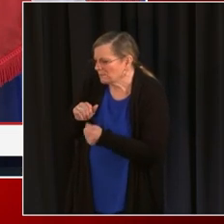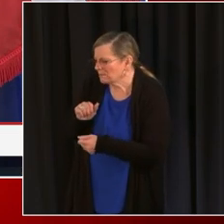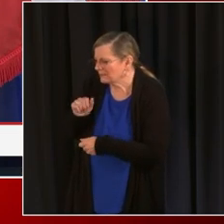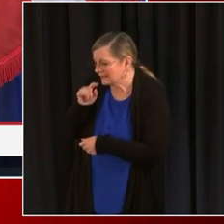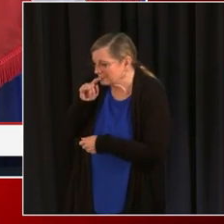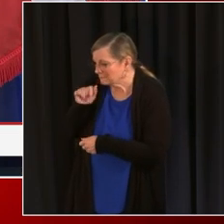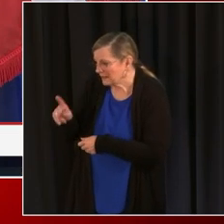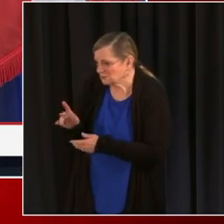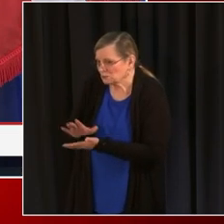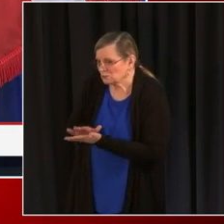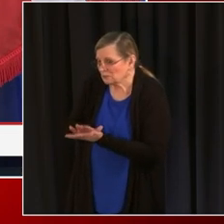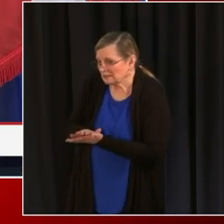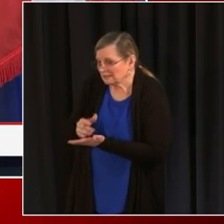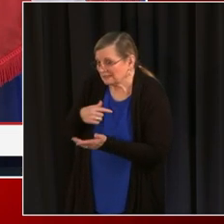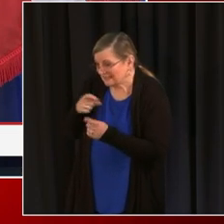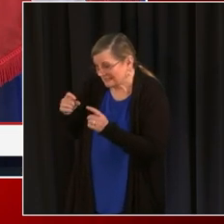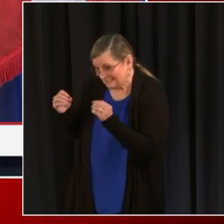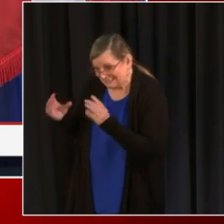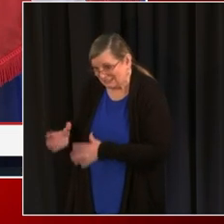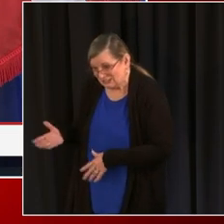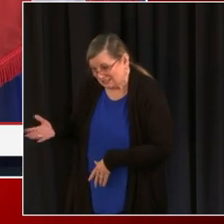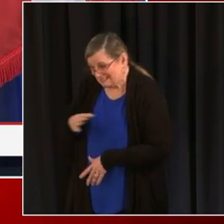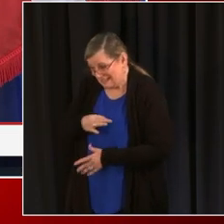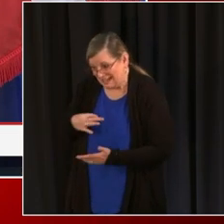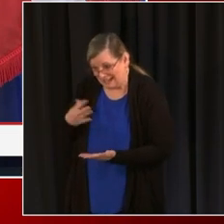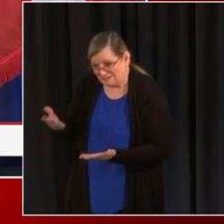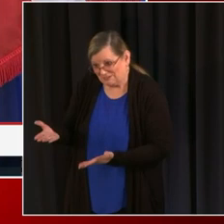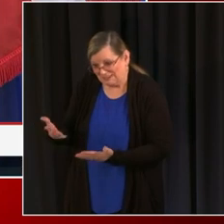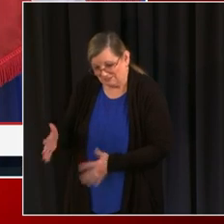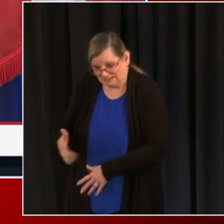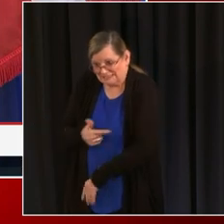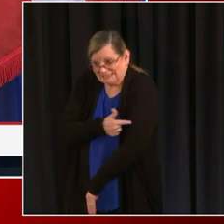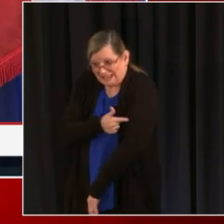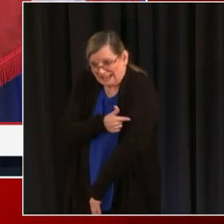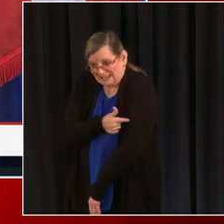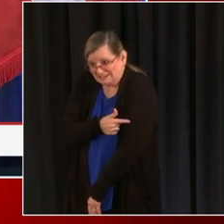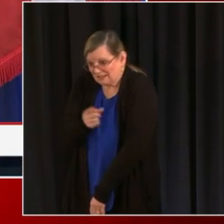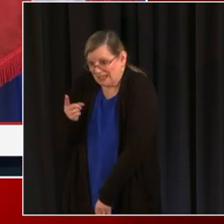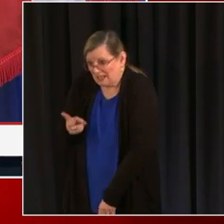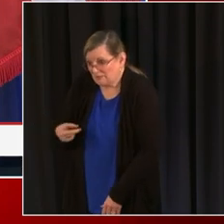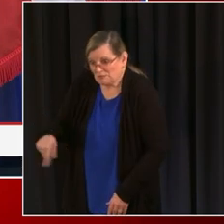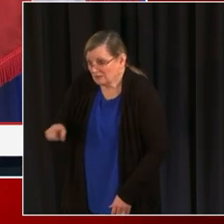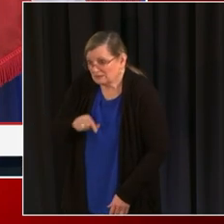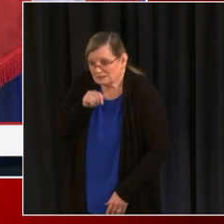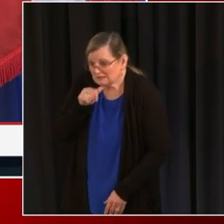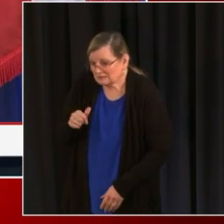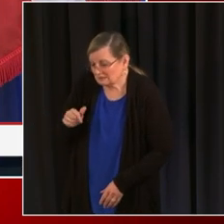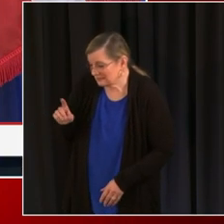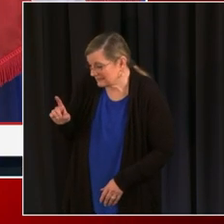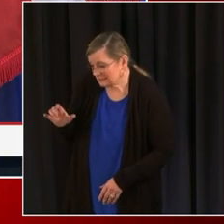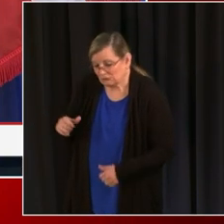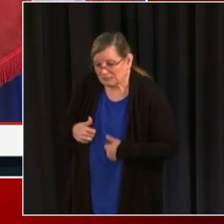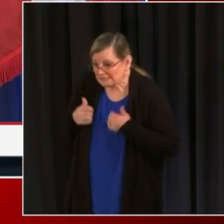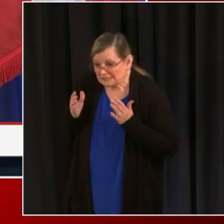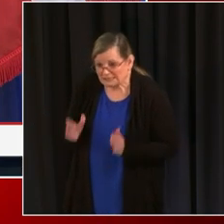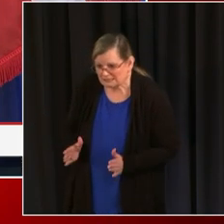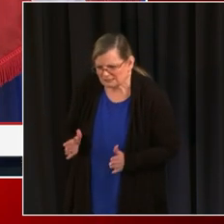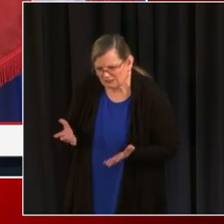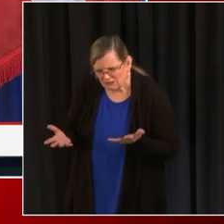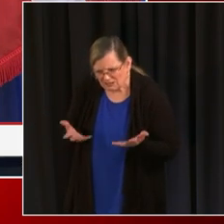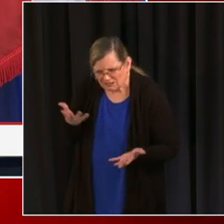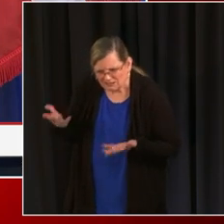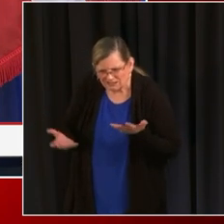back in school? Because our teachers and childcare workers are not all, in fact, more than